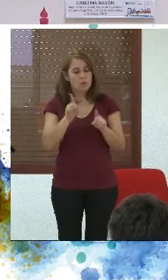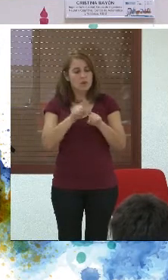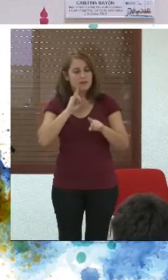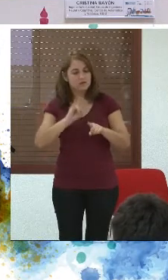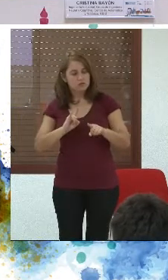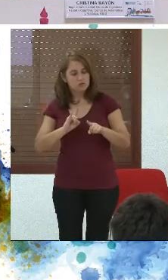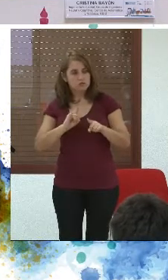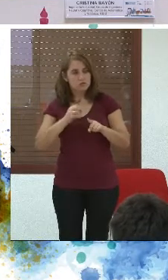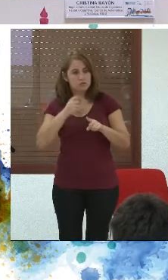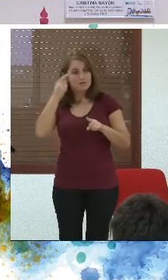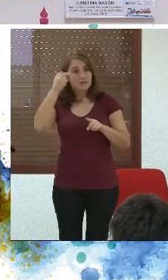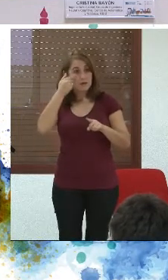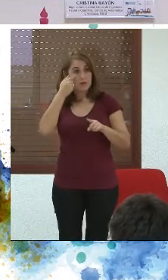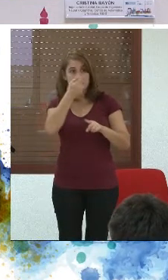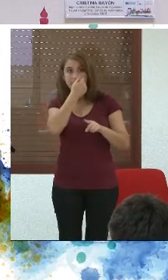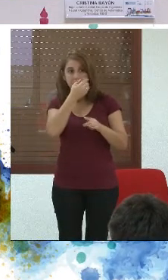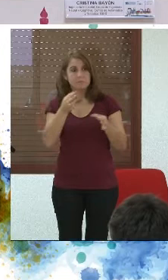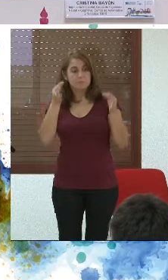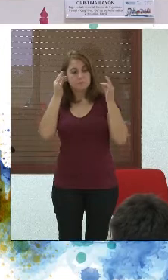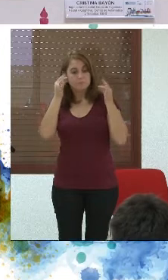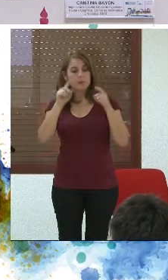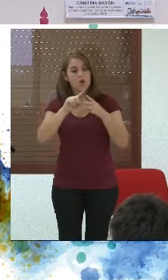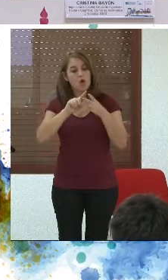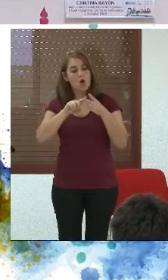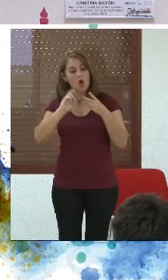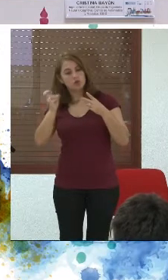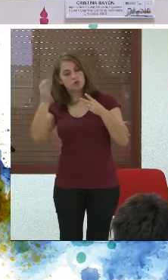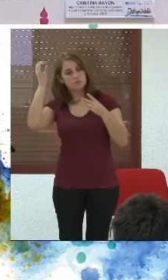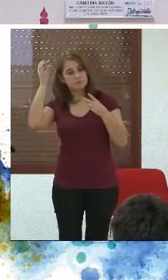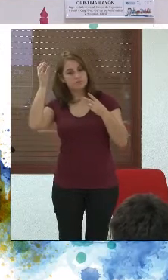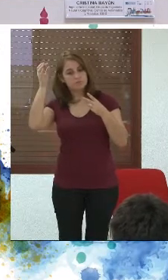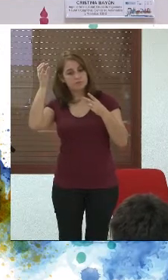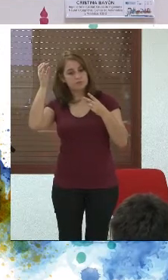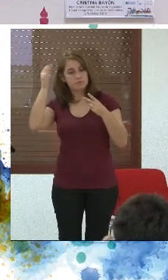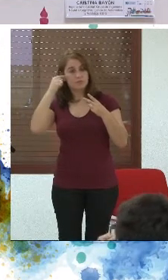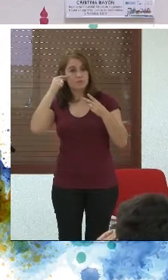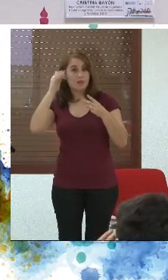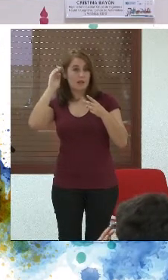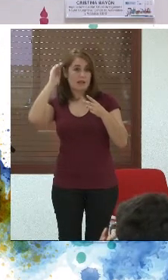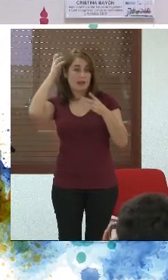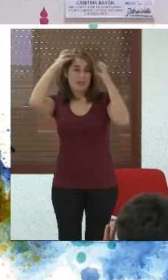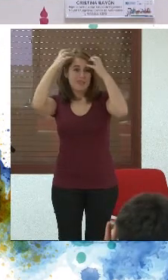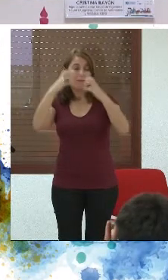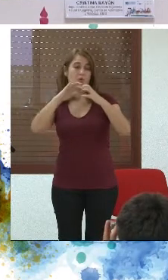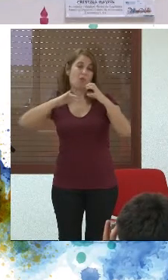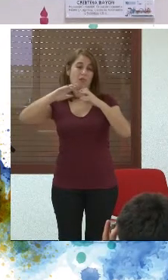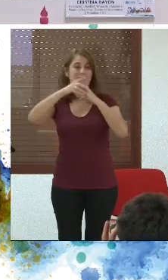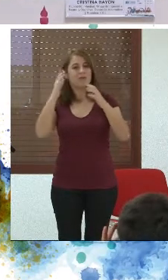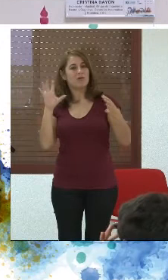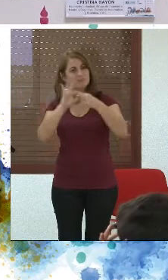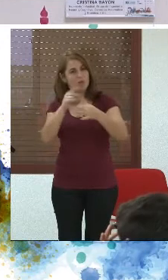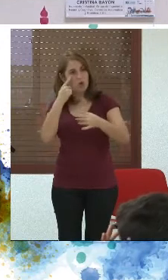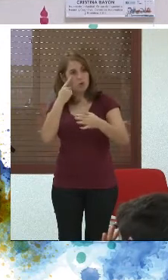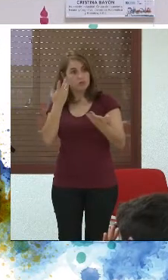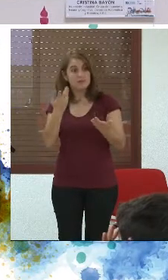an electrode under the retina and another in the visual cortex. So